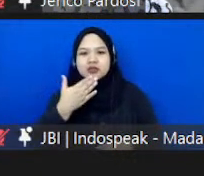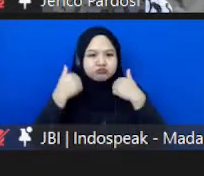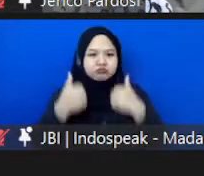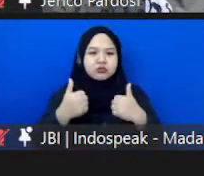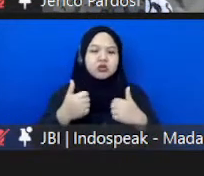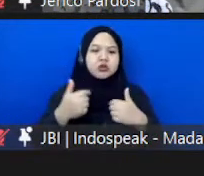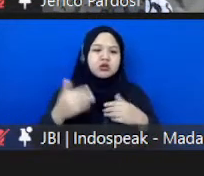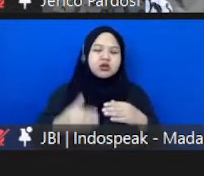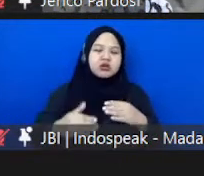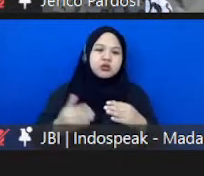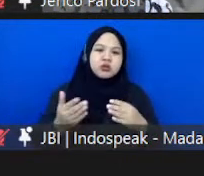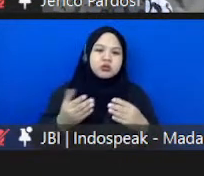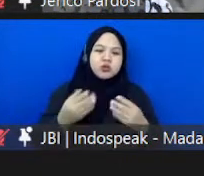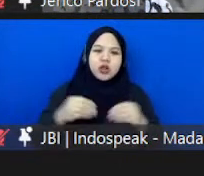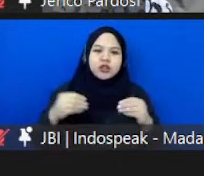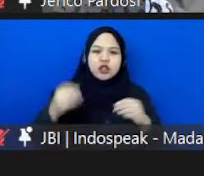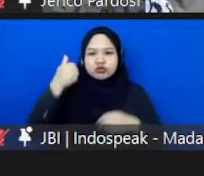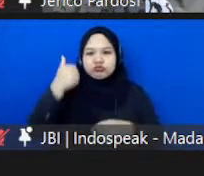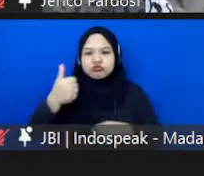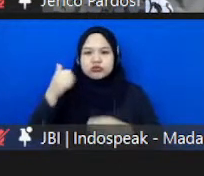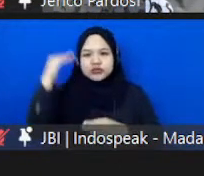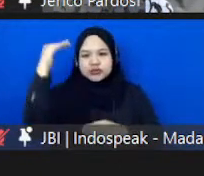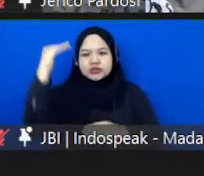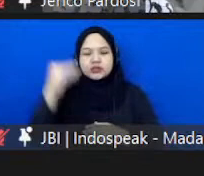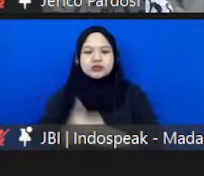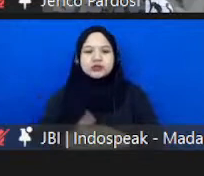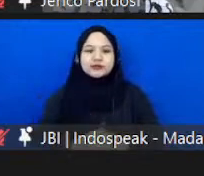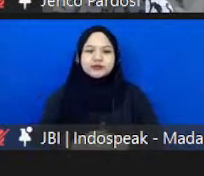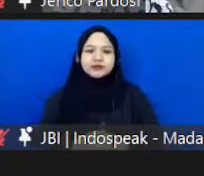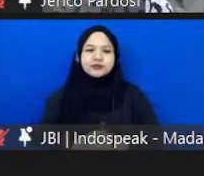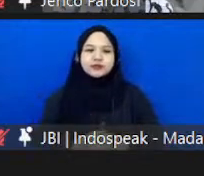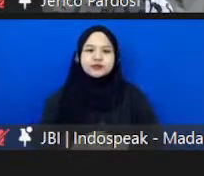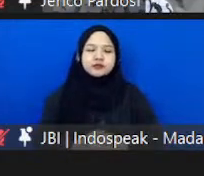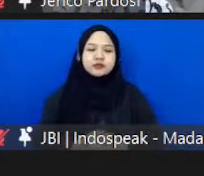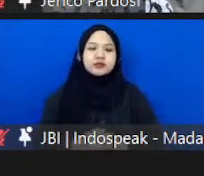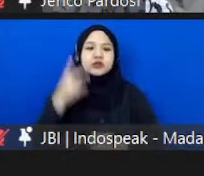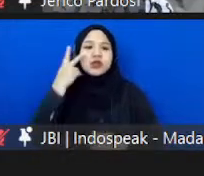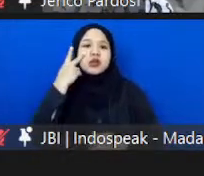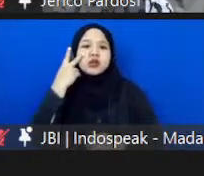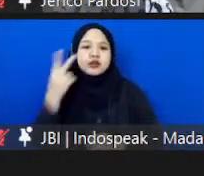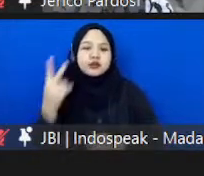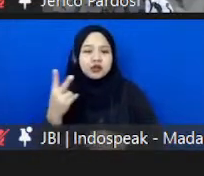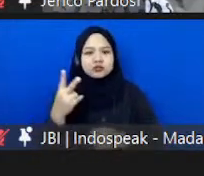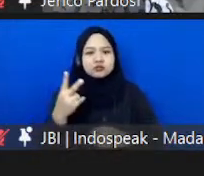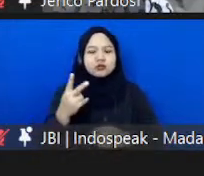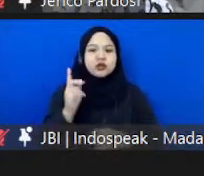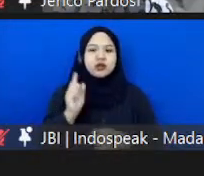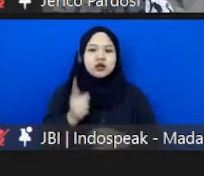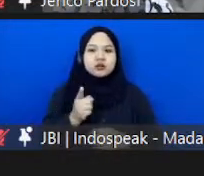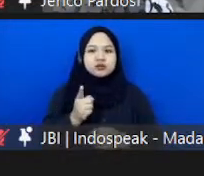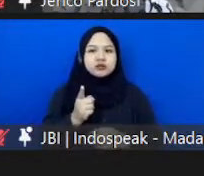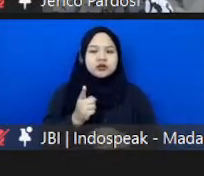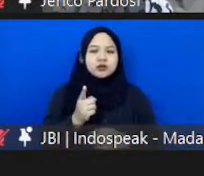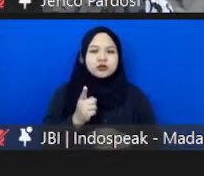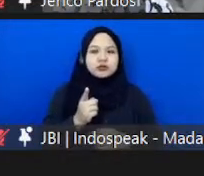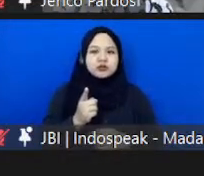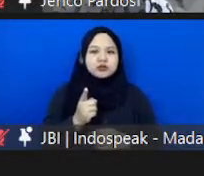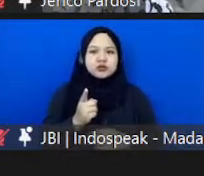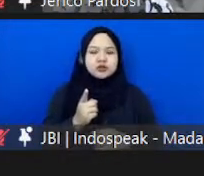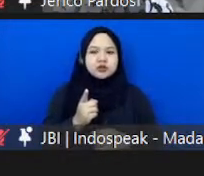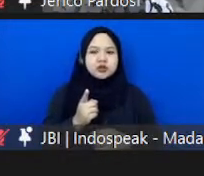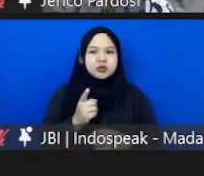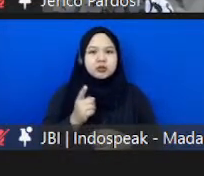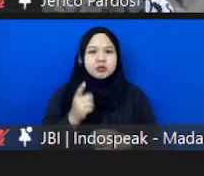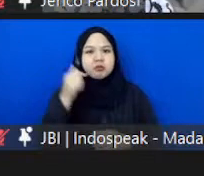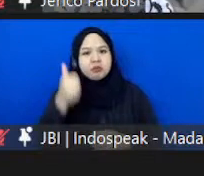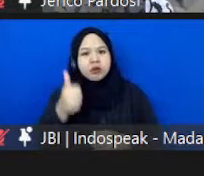percentage in terms of housing. And then if we look at that one, is it a good or not